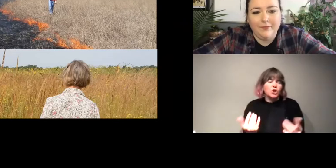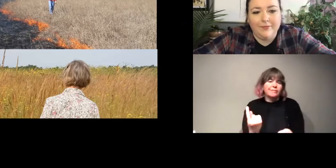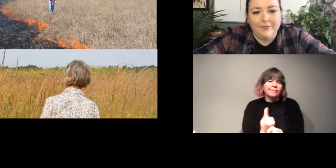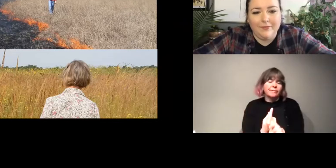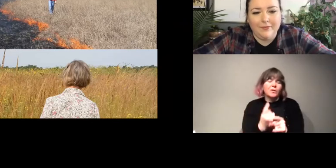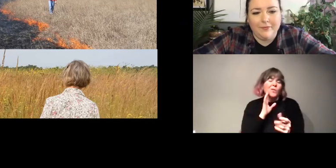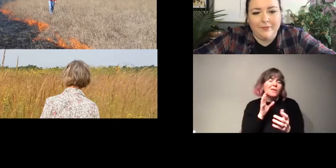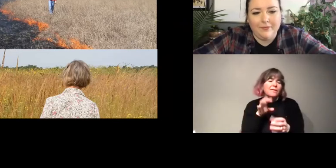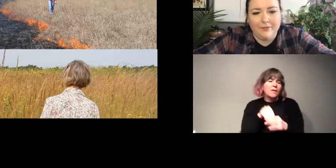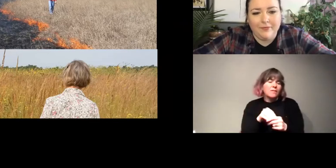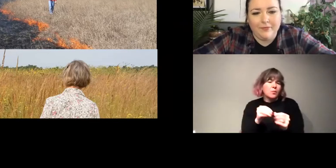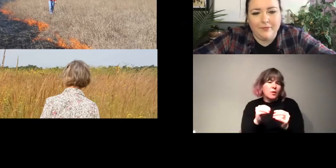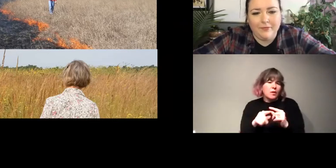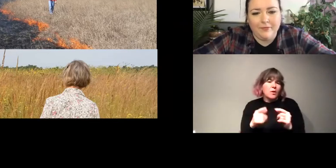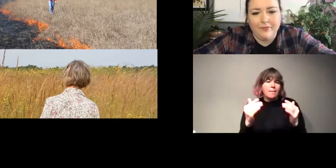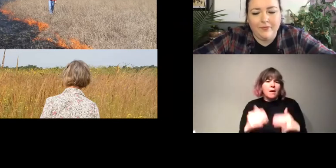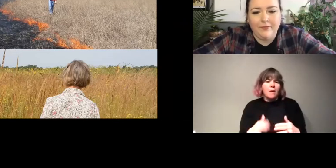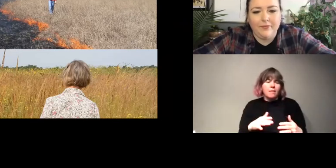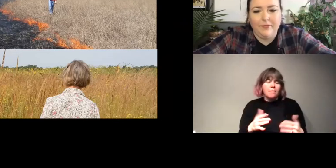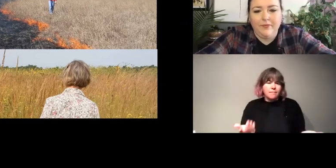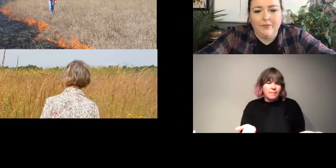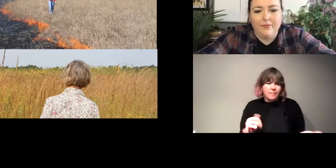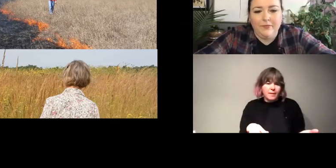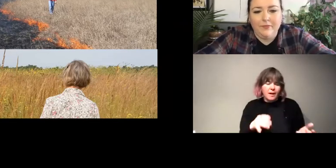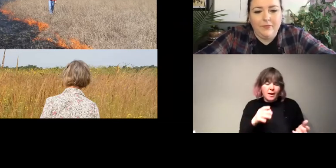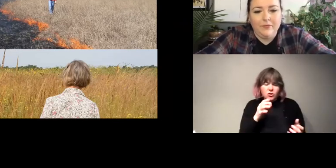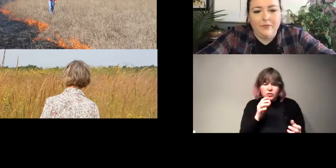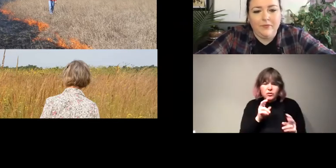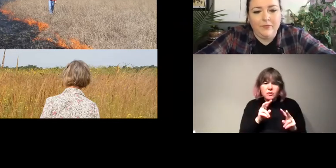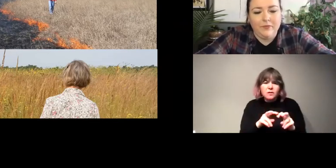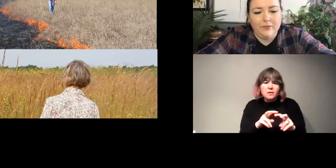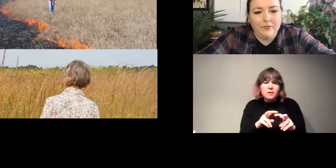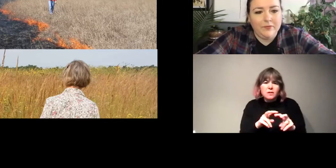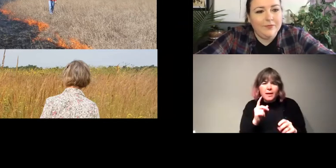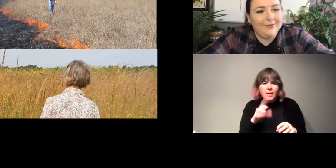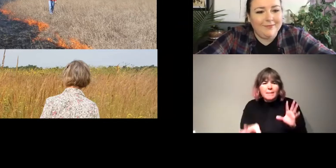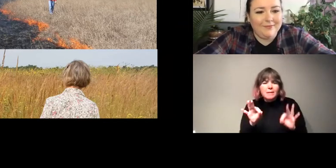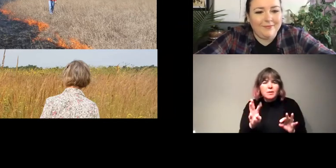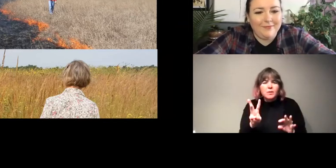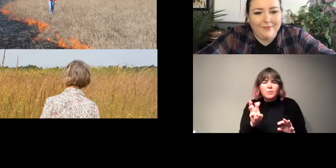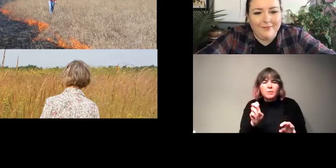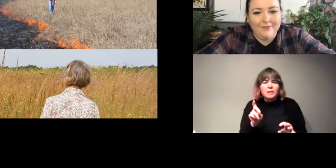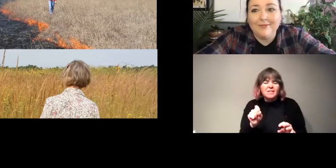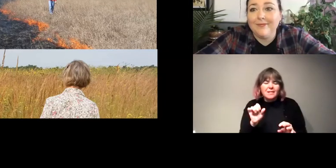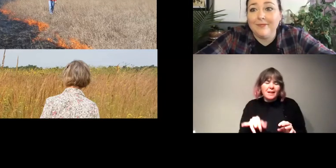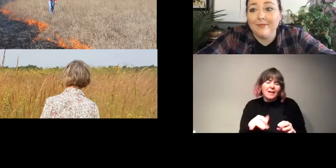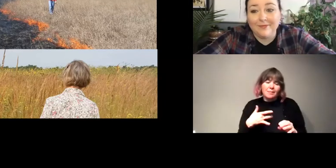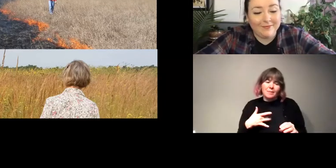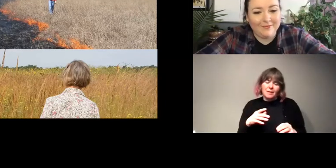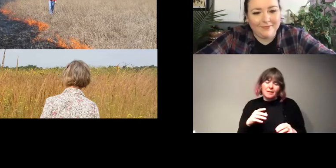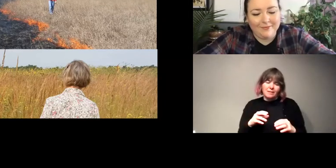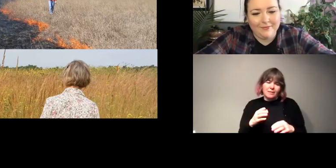more into. And at the bottom is just a nice exploration. I think they're actually out weed picking, which is a lot of what restoration